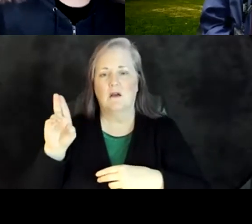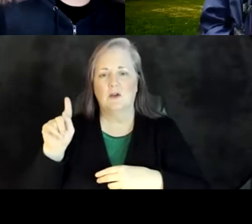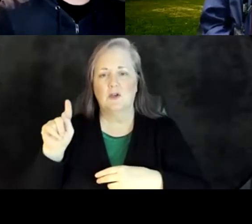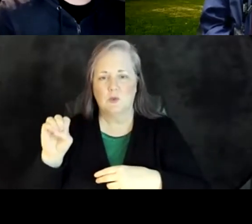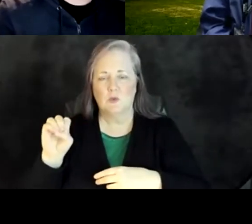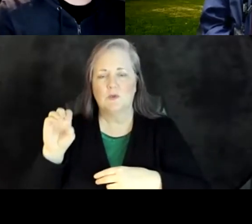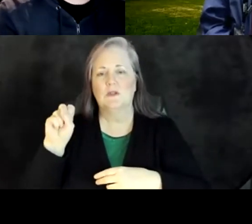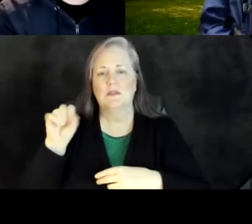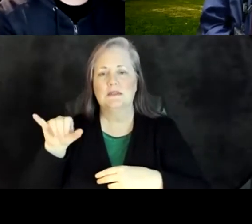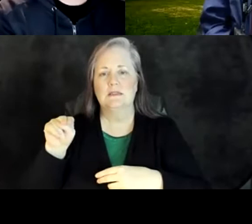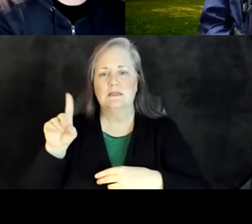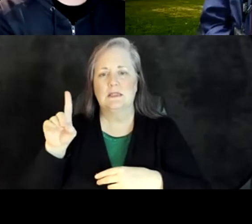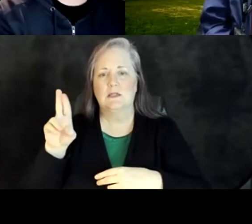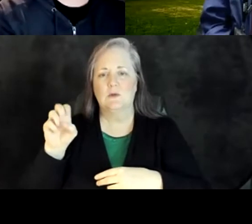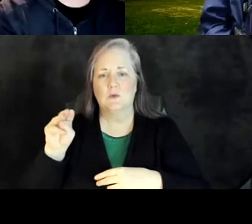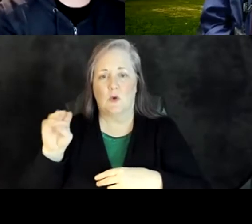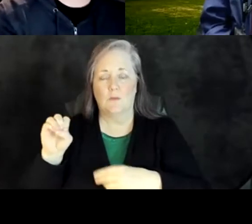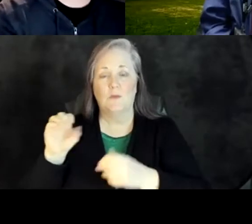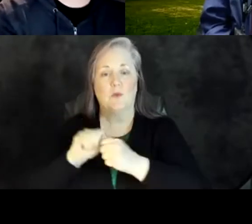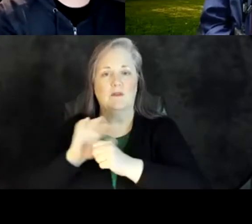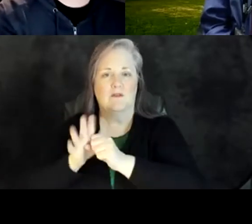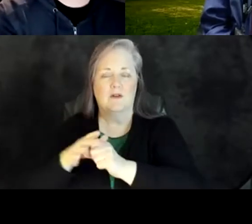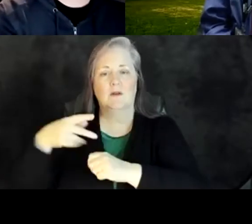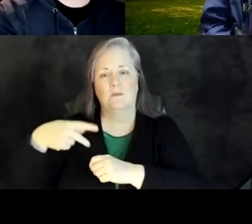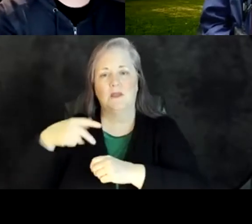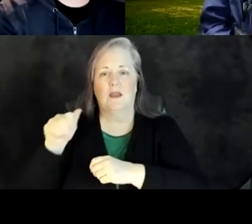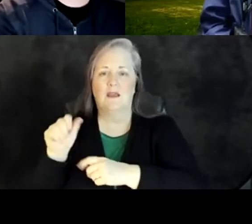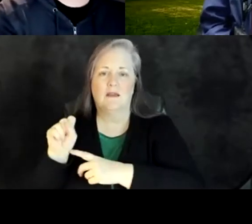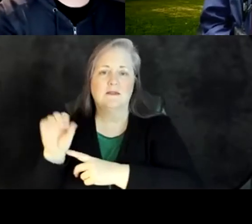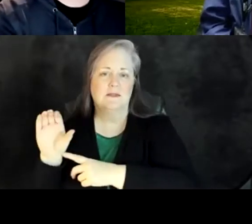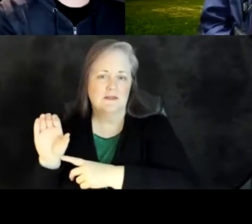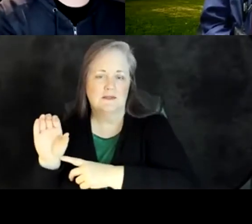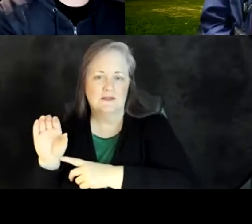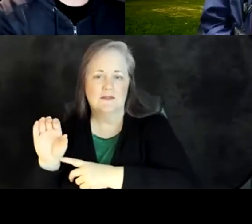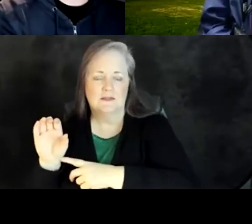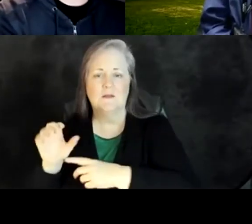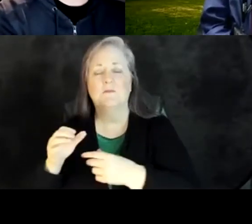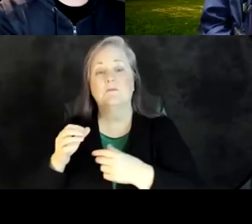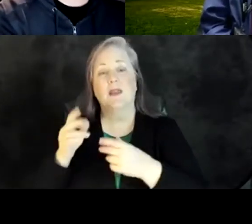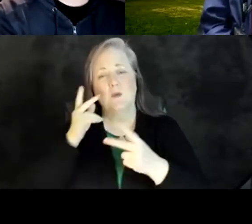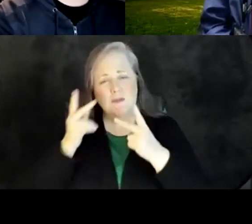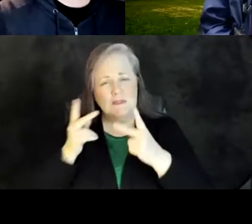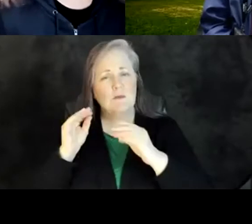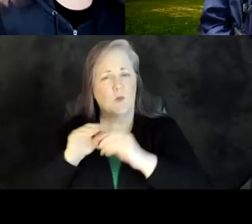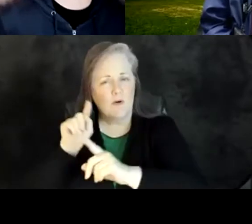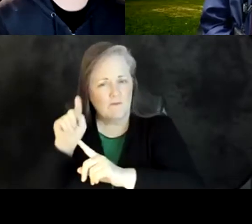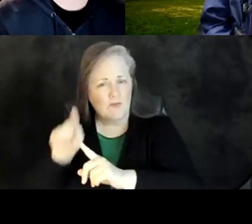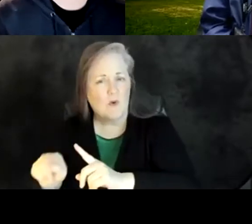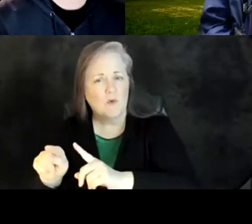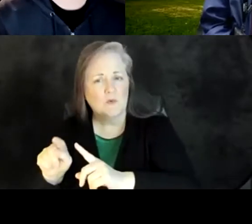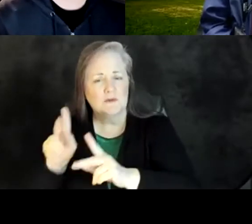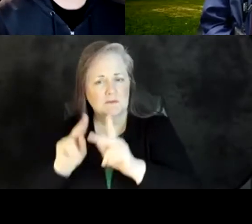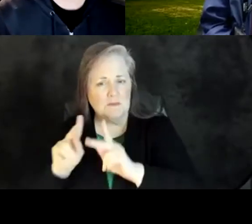syndrome with coronavirus, PASC. And we're seeing a lot more of those